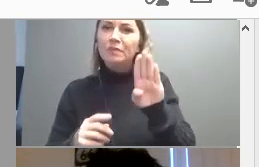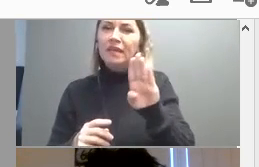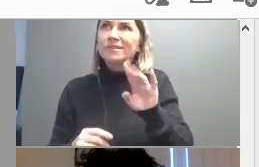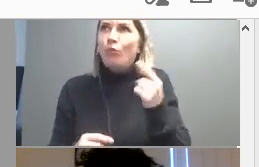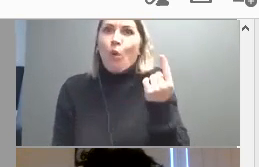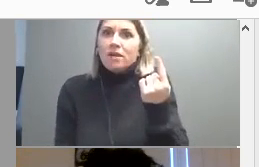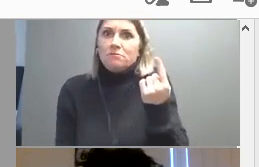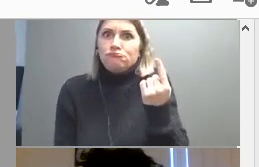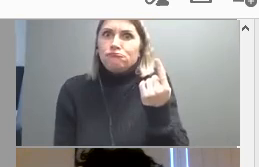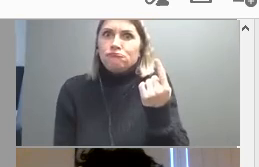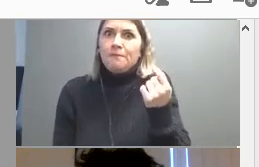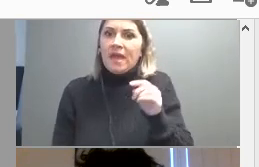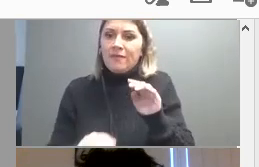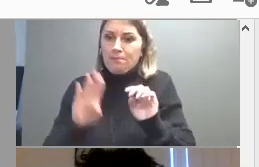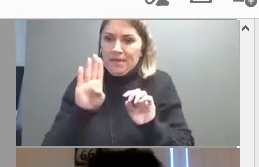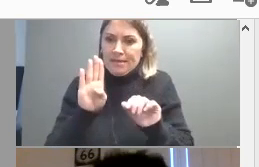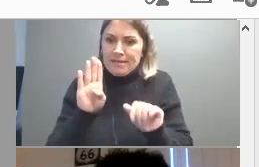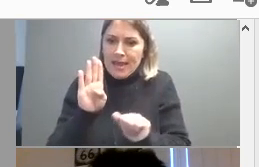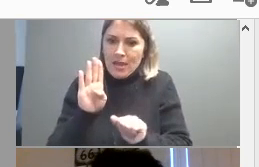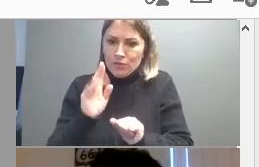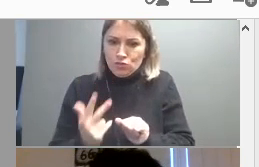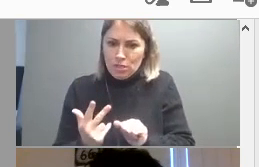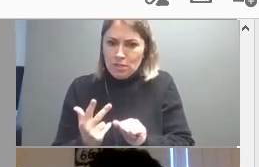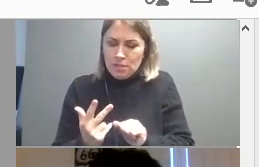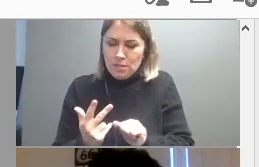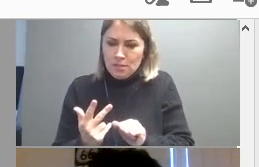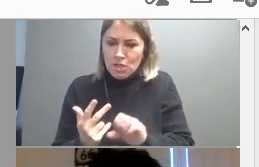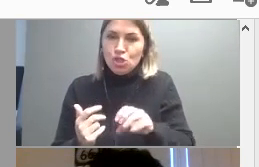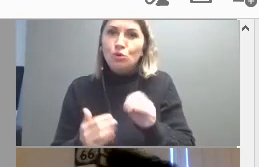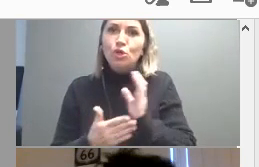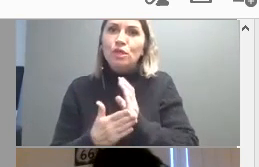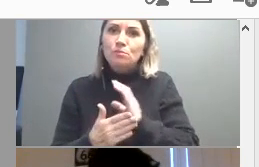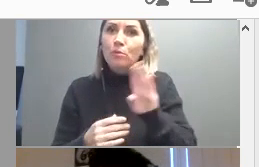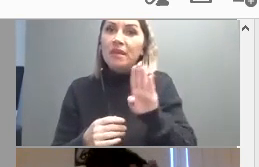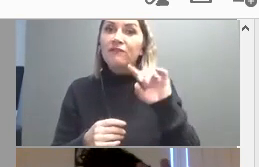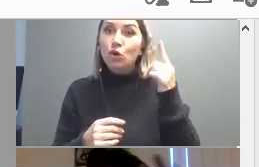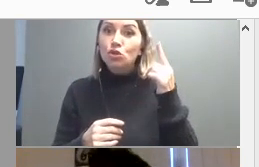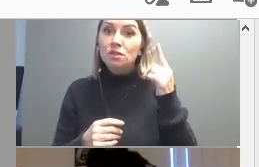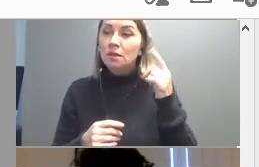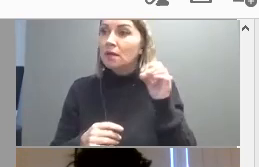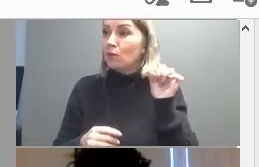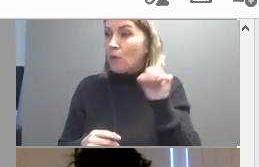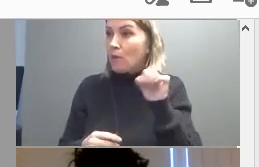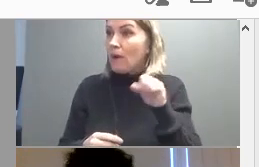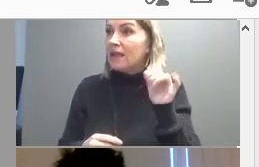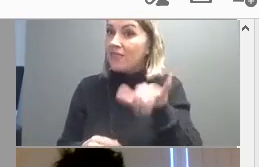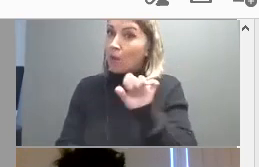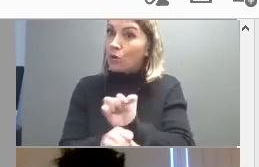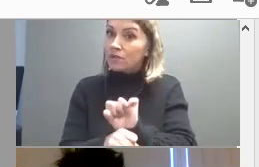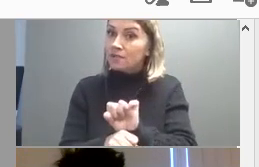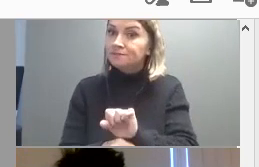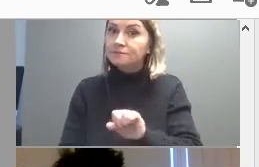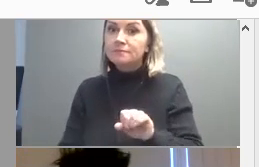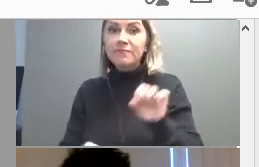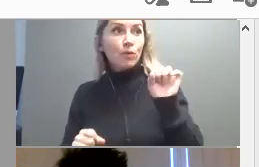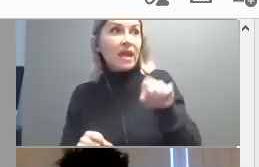1 and Mhm, then B to A was 3, you'd mhm. obviously explore B first, Yes, right? and that works. And And then, that